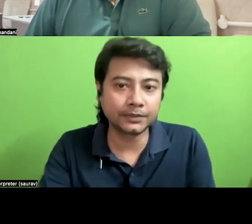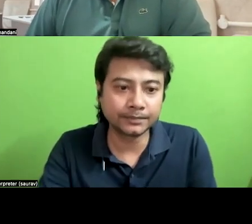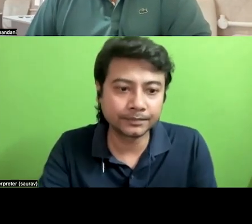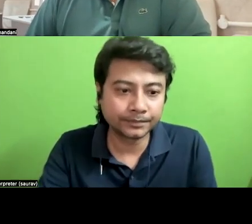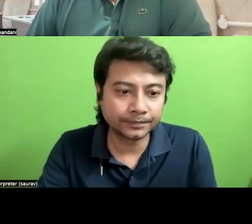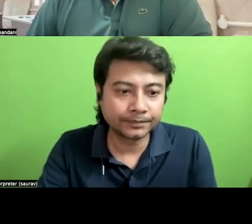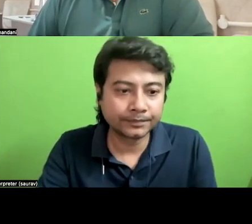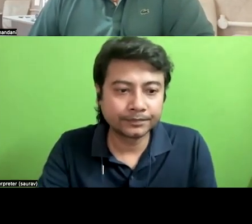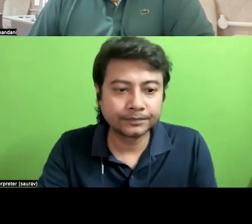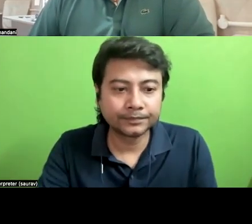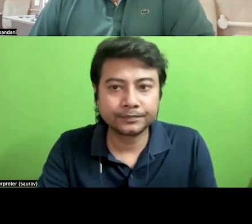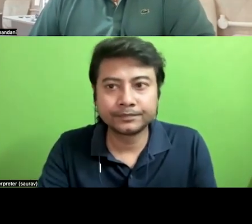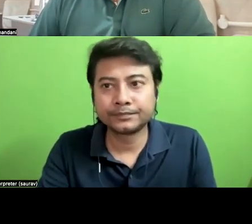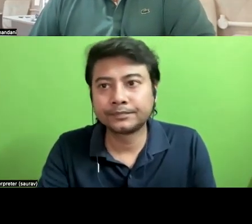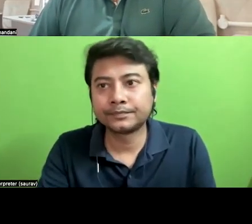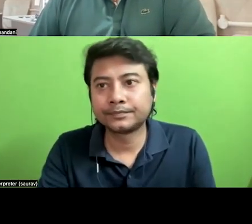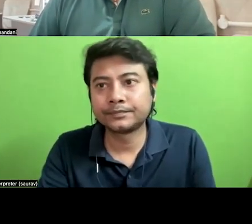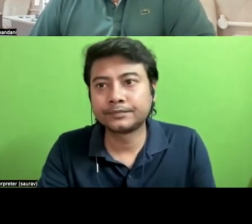big change.